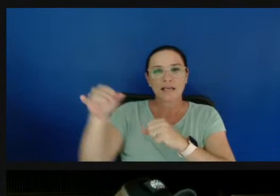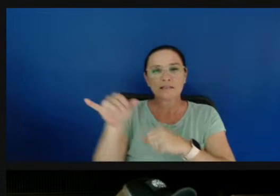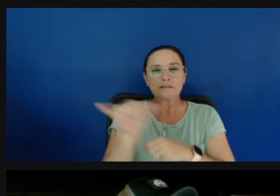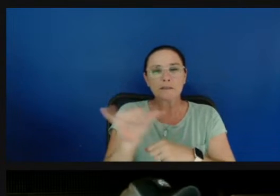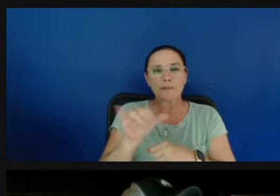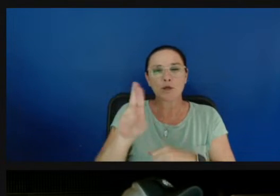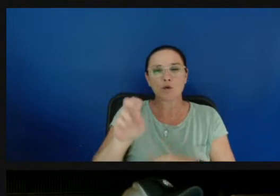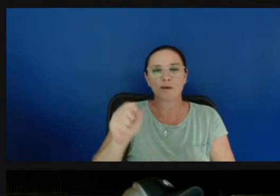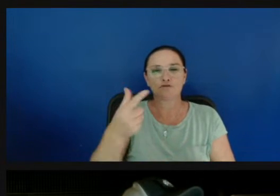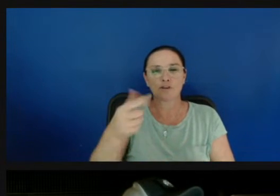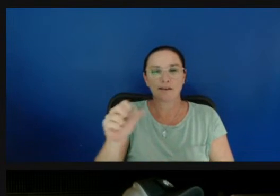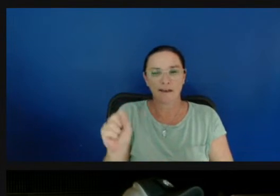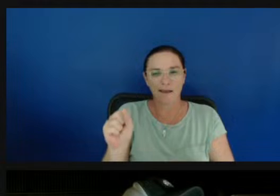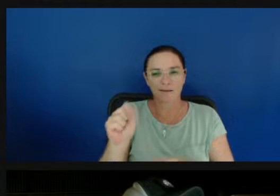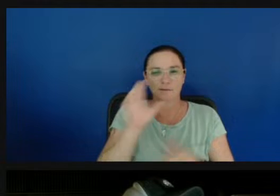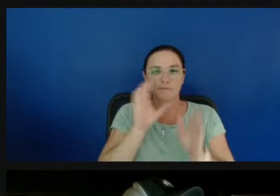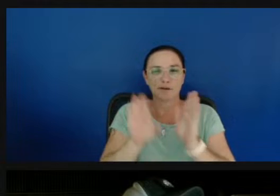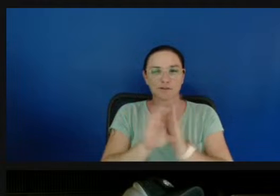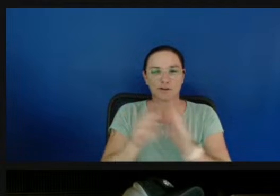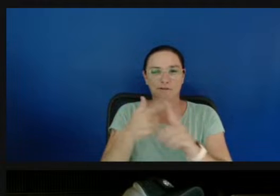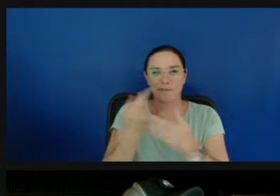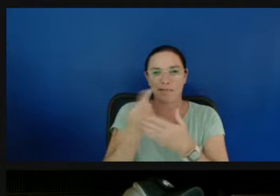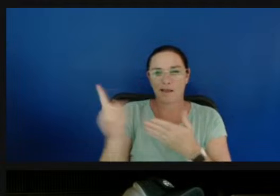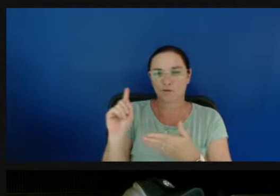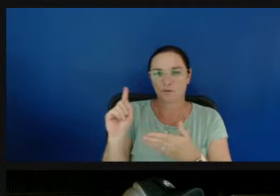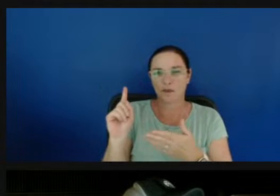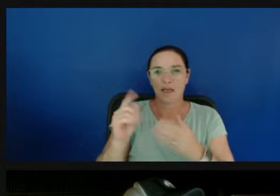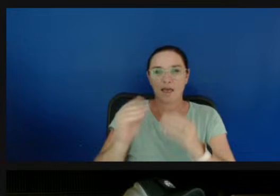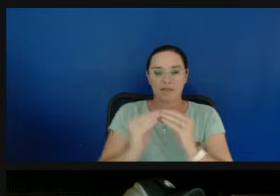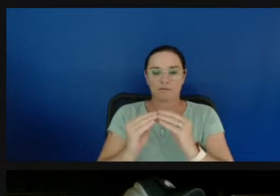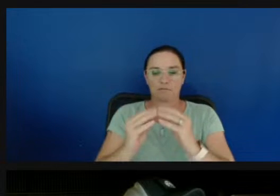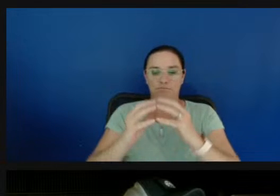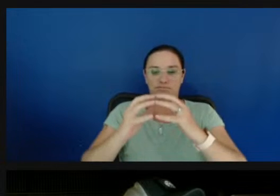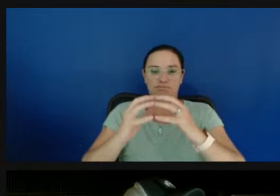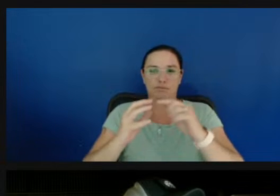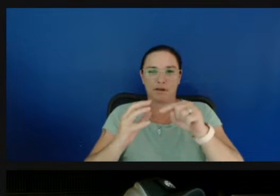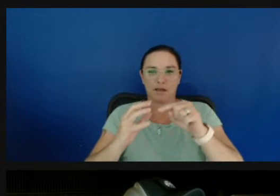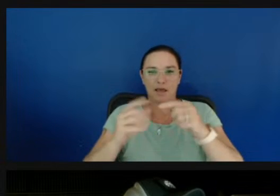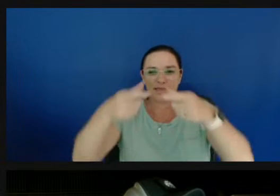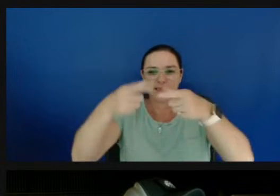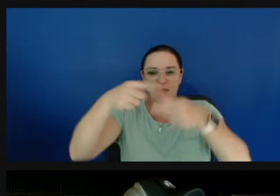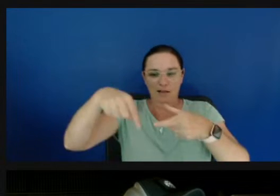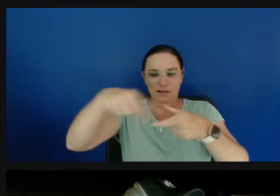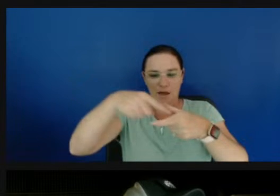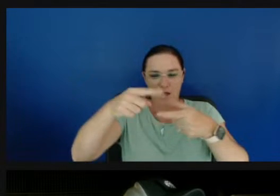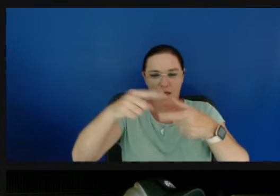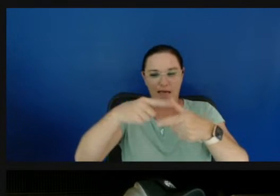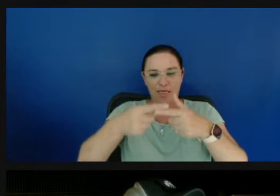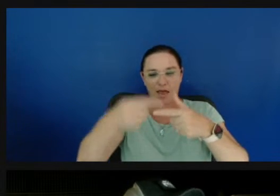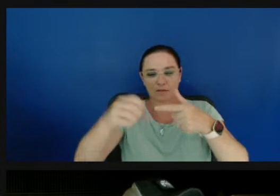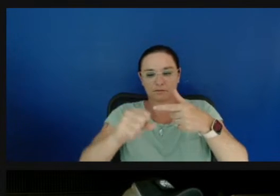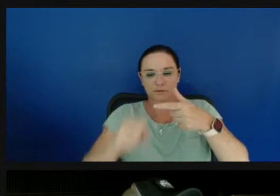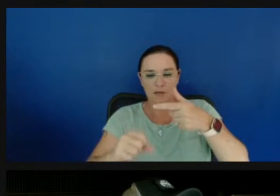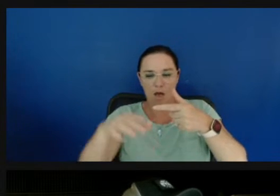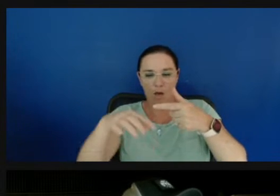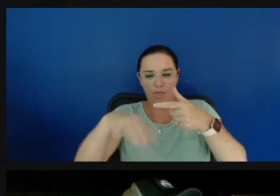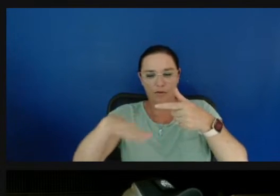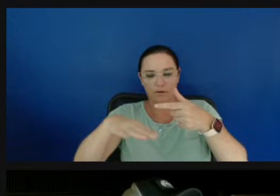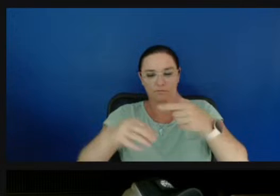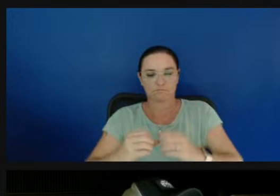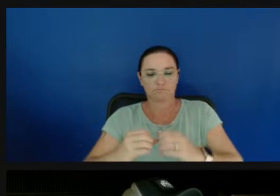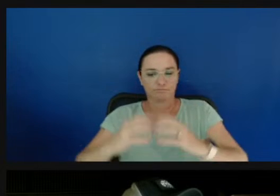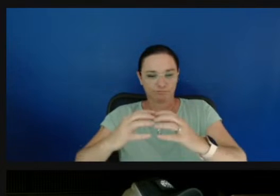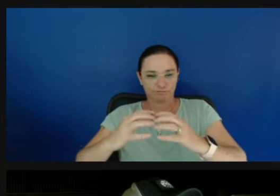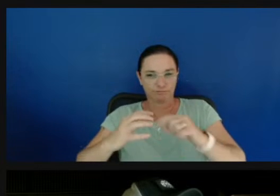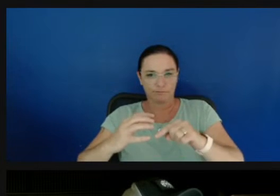released last week, this is showing an inflation center in the south part of the caldera. In this case,